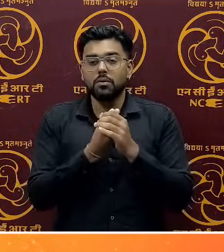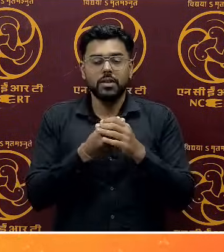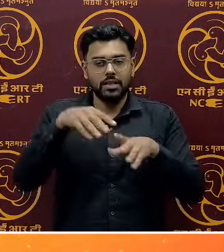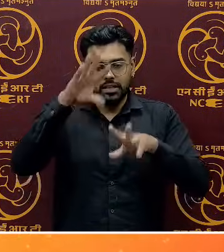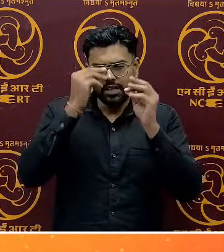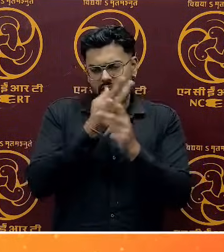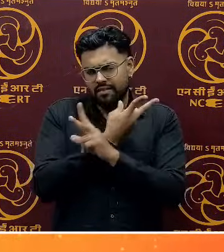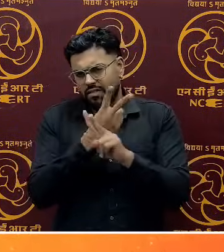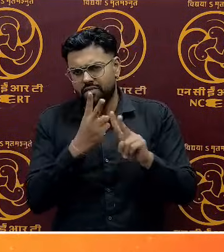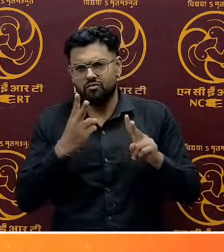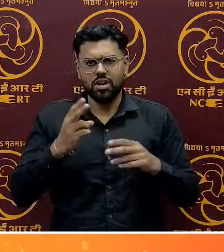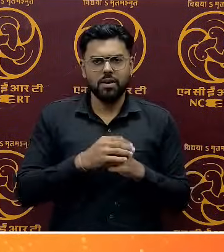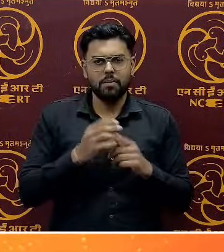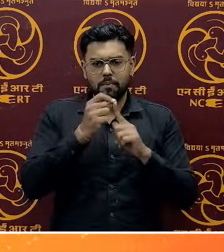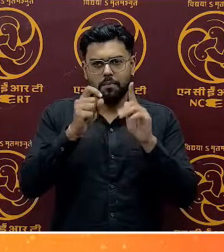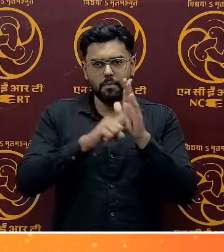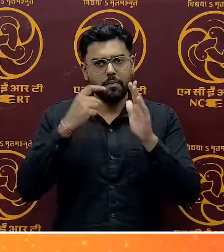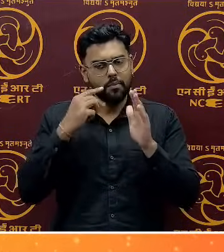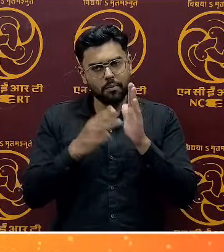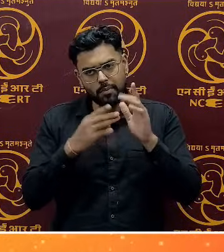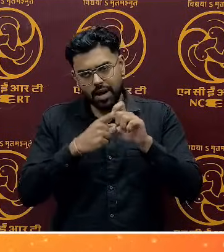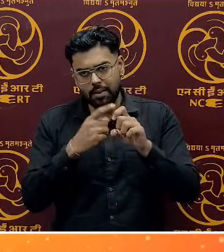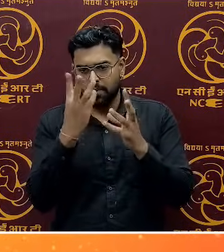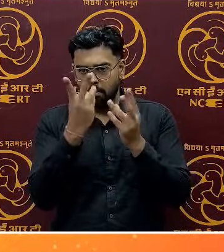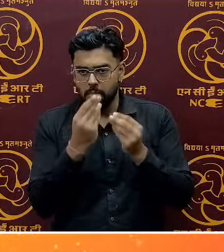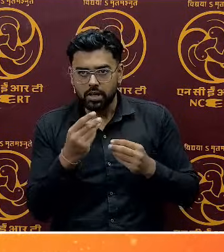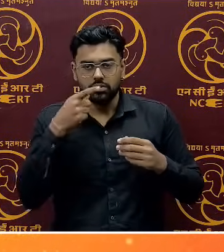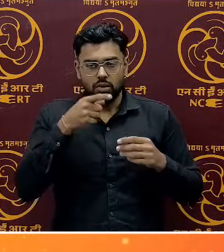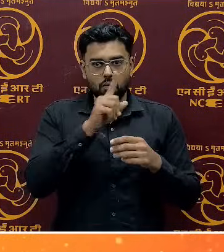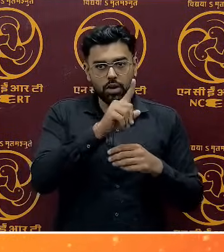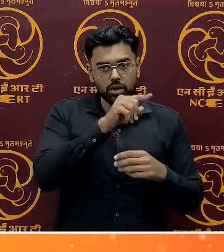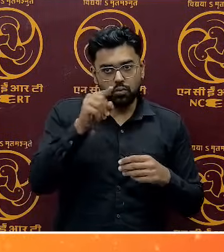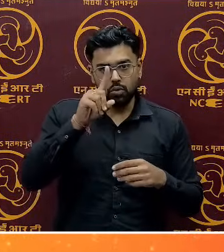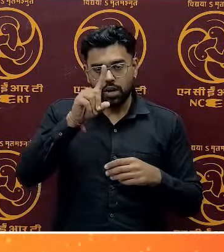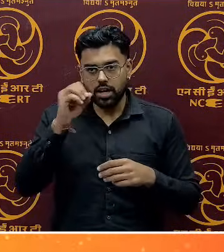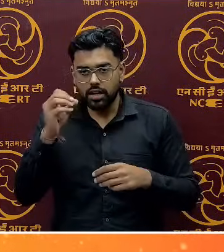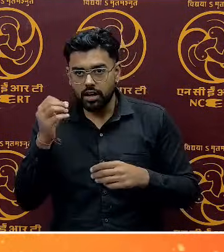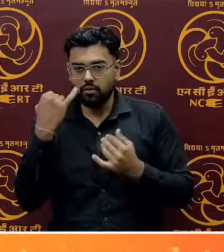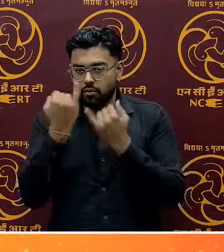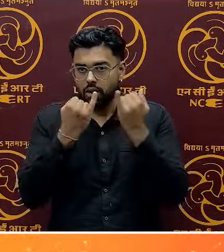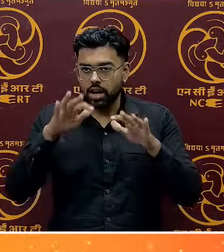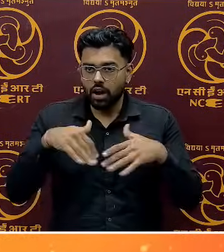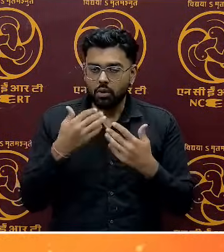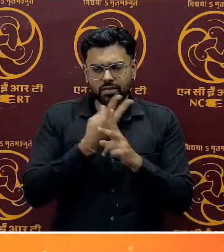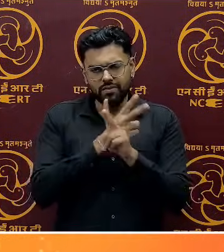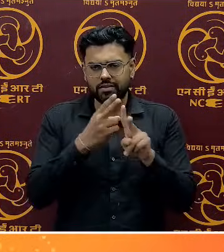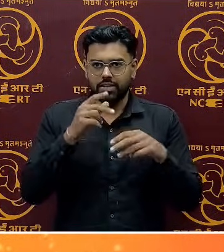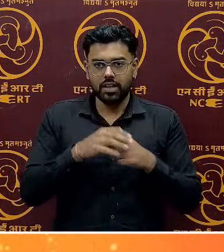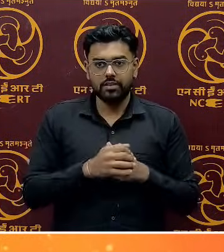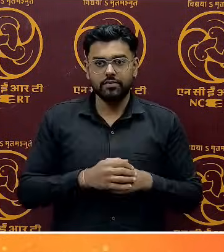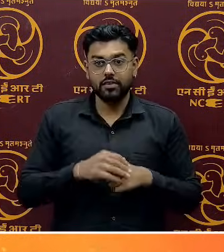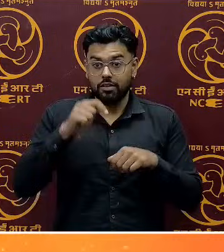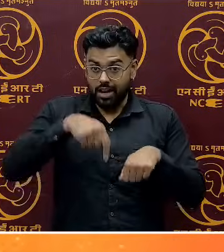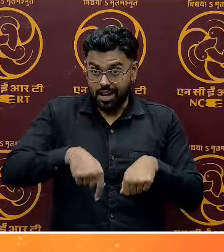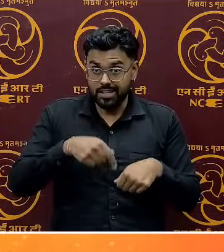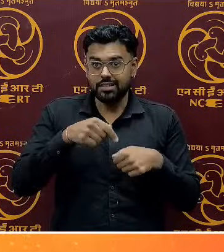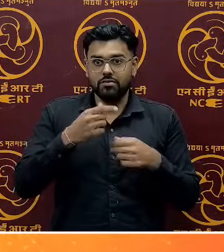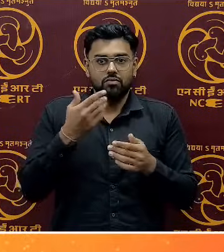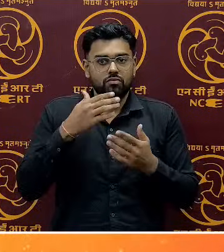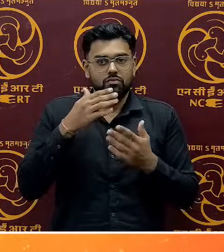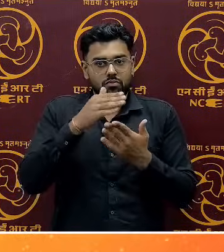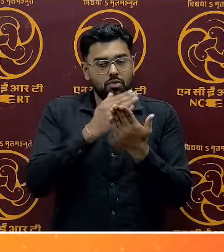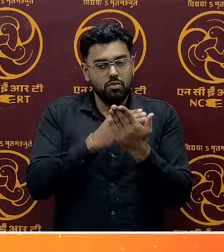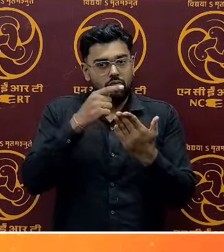numbers, how to find out prime numbers from 1 to 100. They learnt about that, and in this session, they will study about